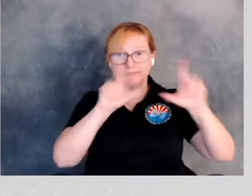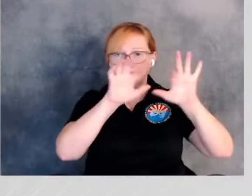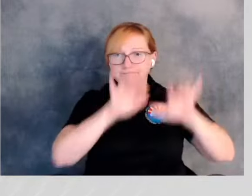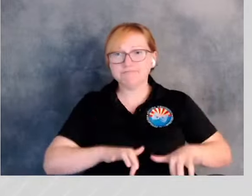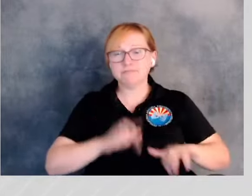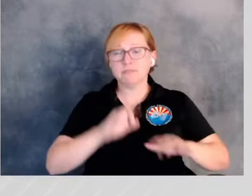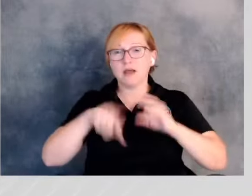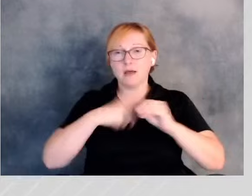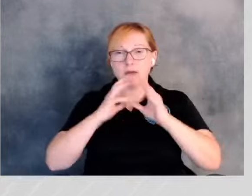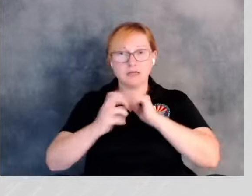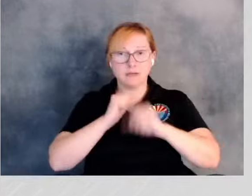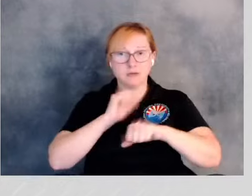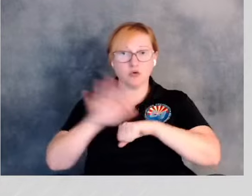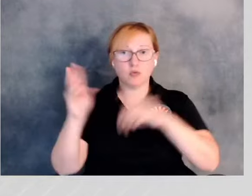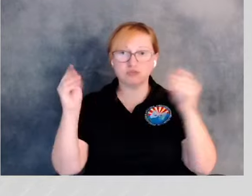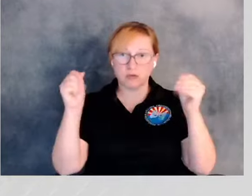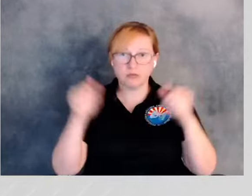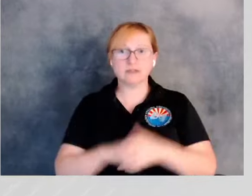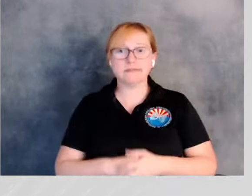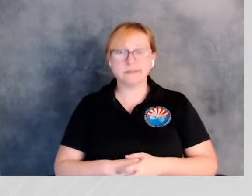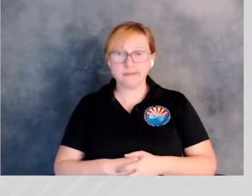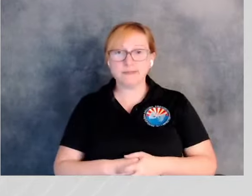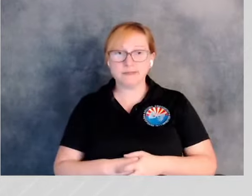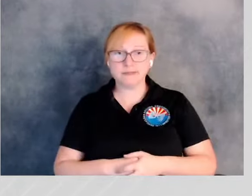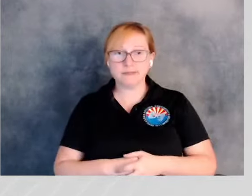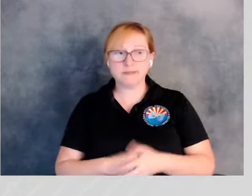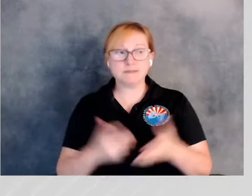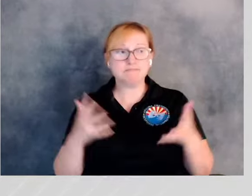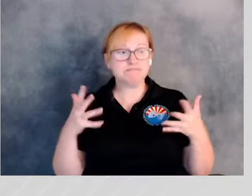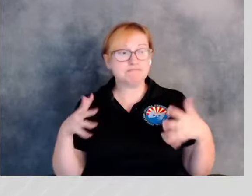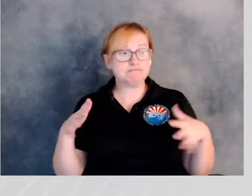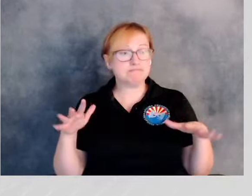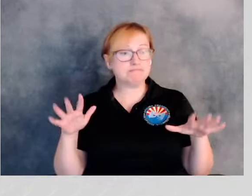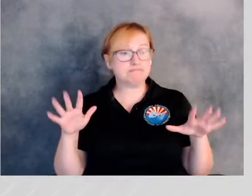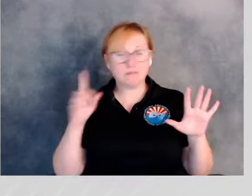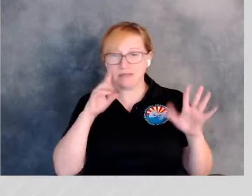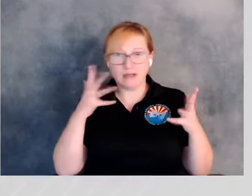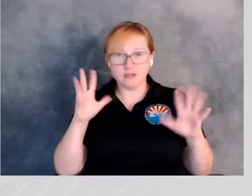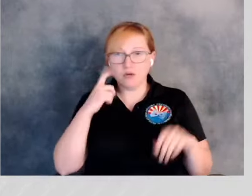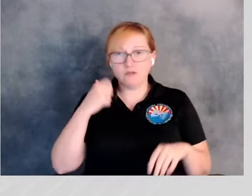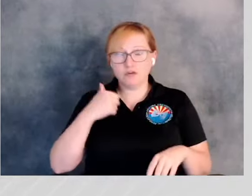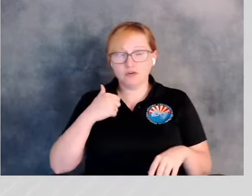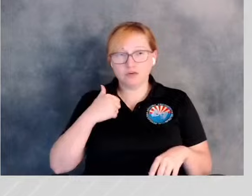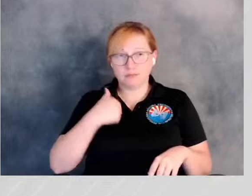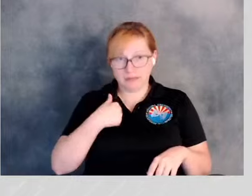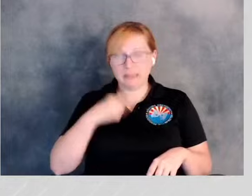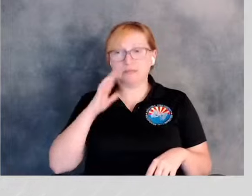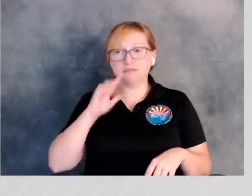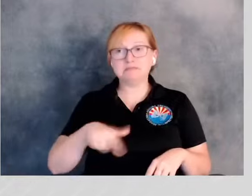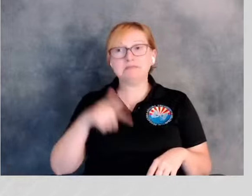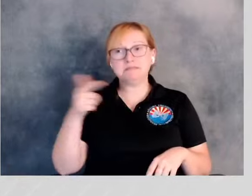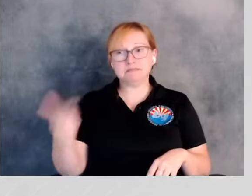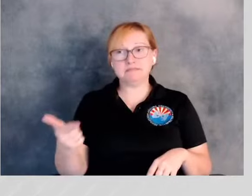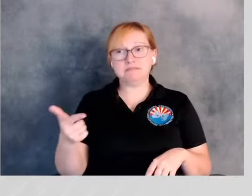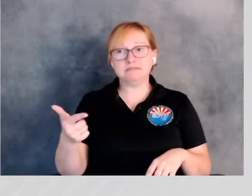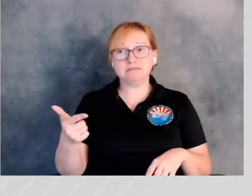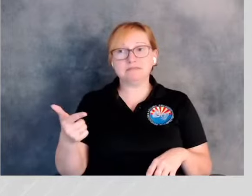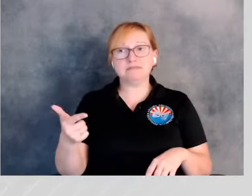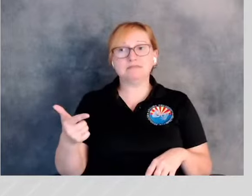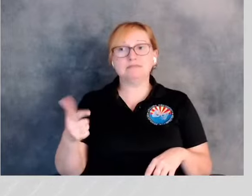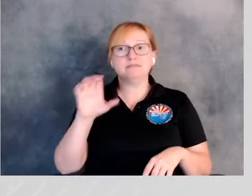property. Other than that, I think that's all I have for tonight, so I will turn it over to Commander Arauza with the